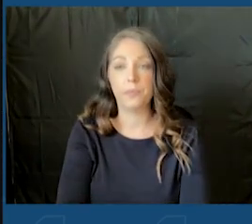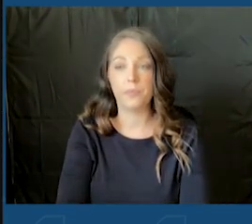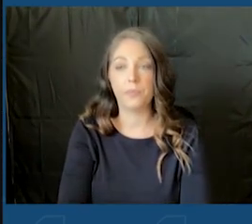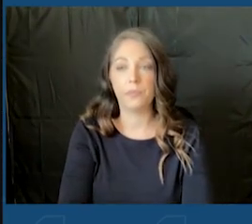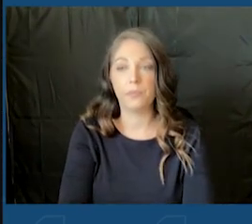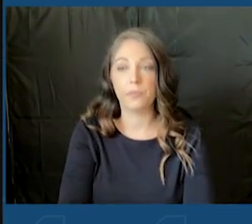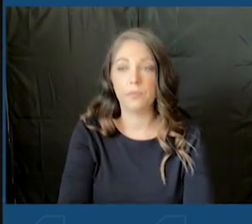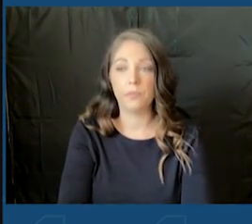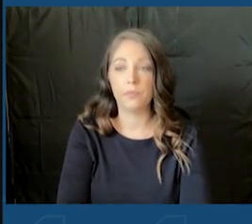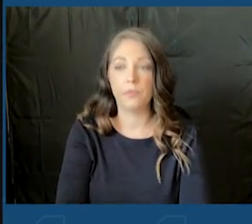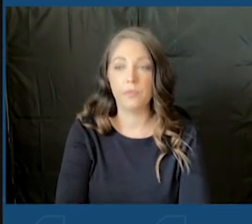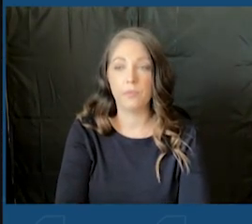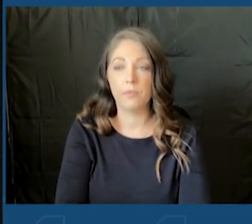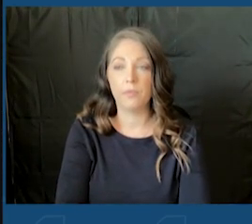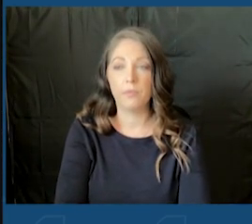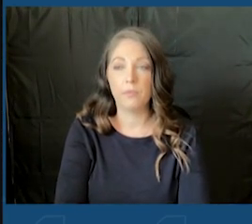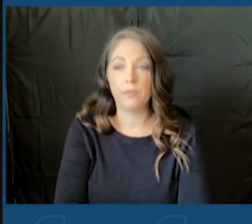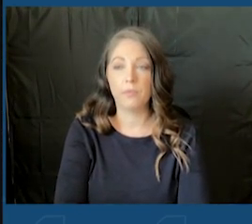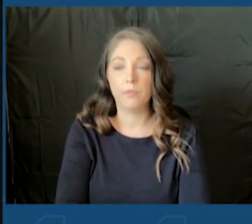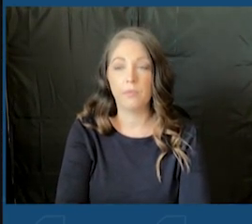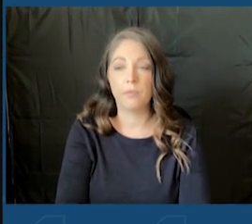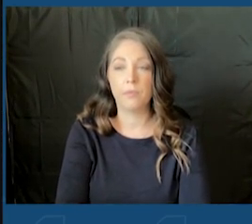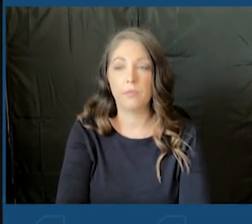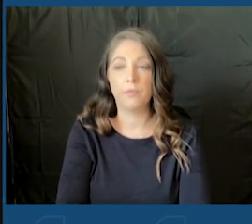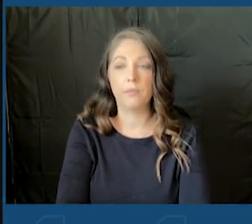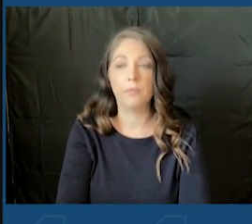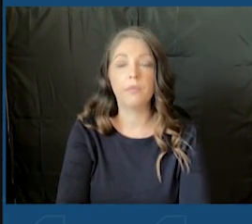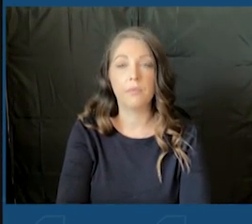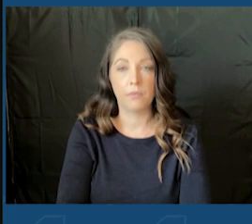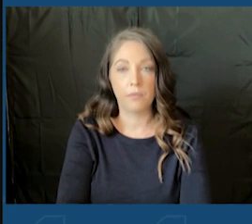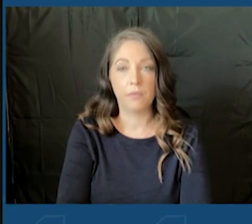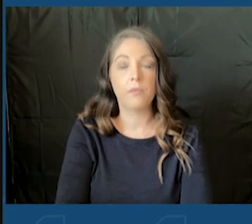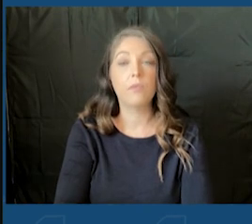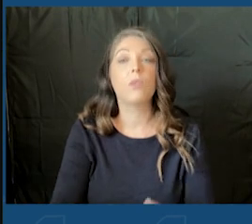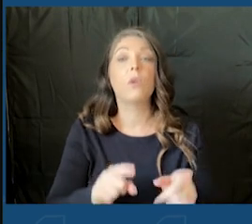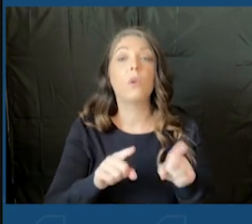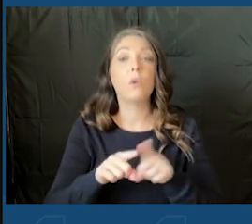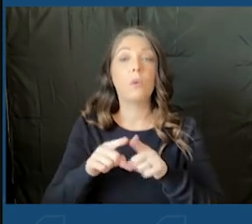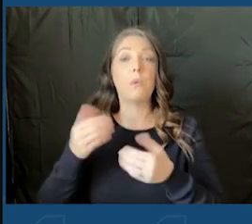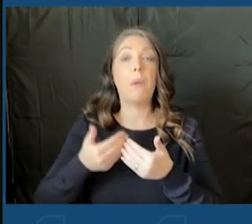thank them. So we also are going to be talking about our next bill.